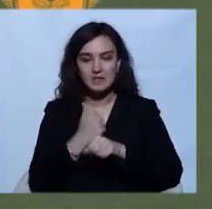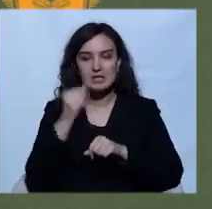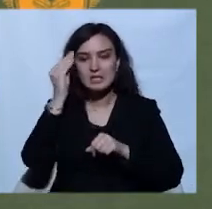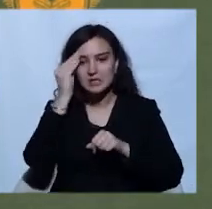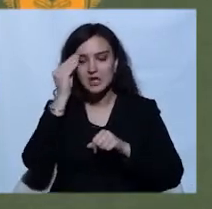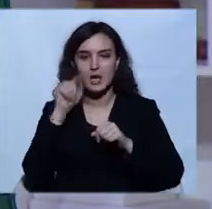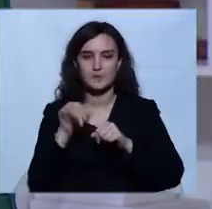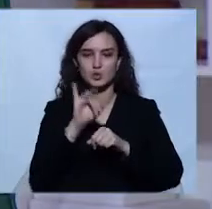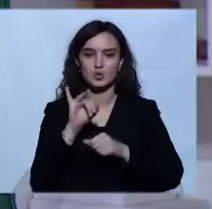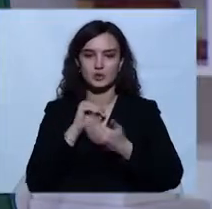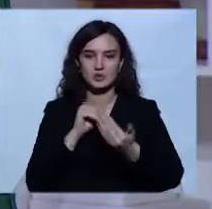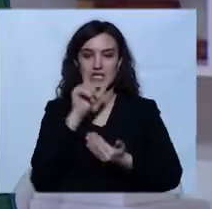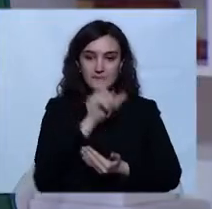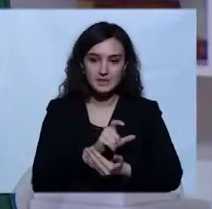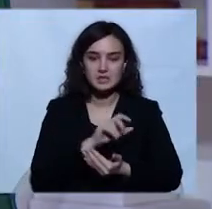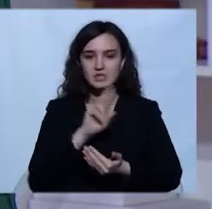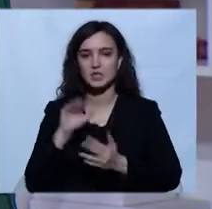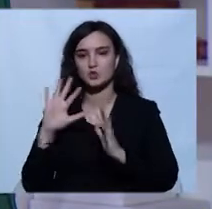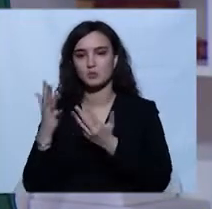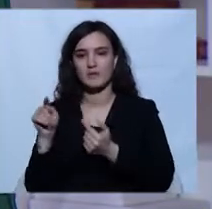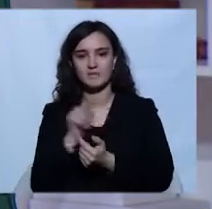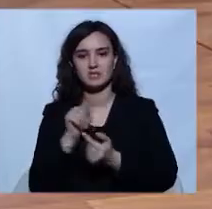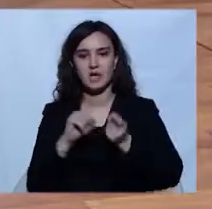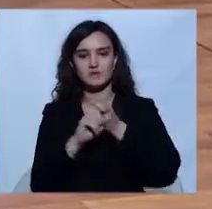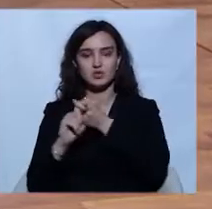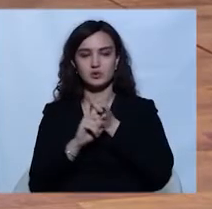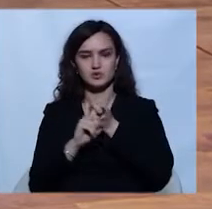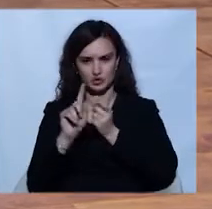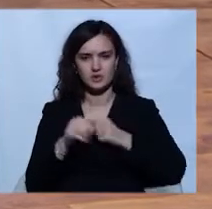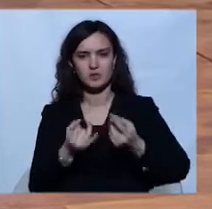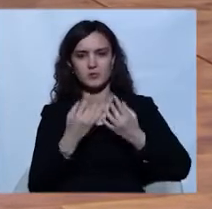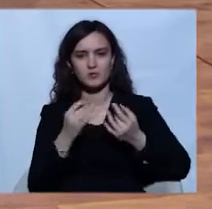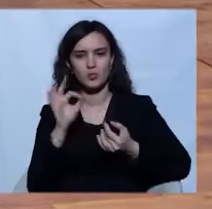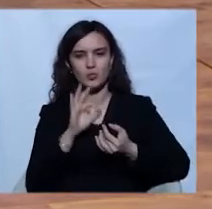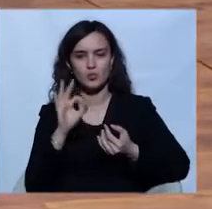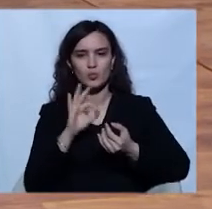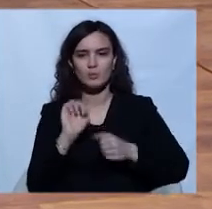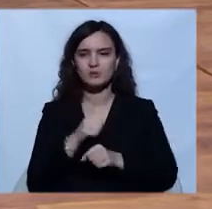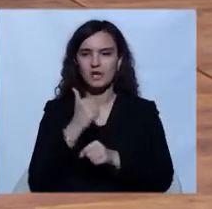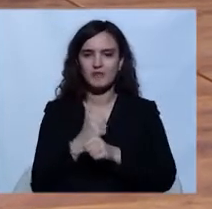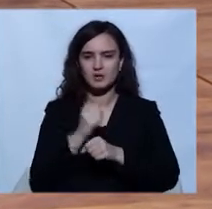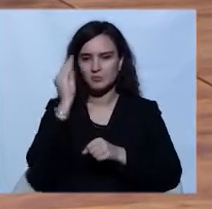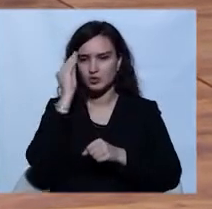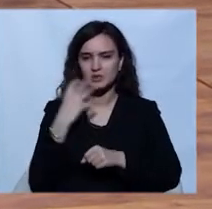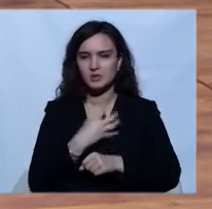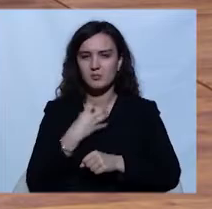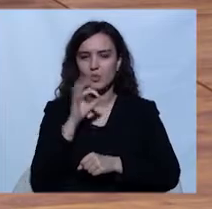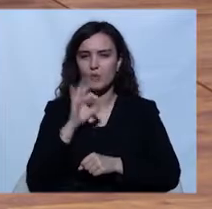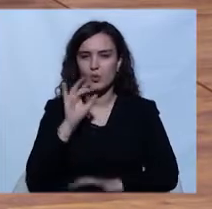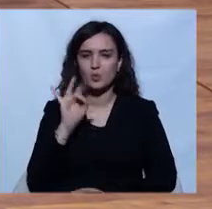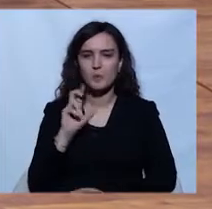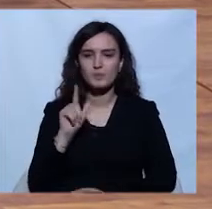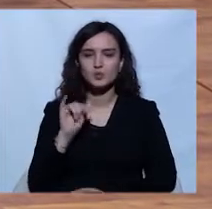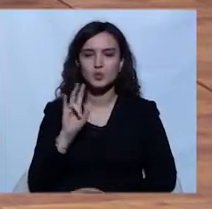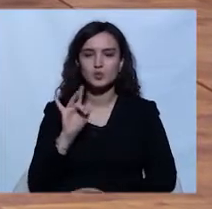of the story. Daryl, would you mind telling us a little bit about the main theme of Robinson Crusoe? Not